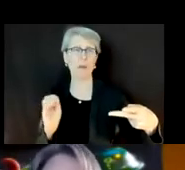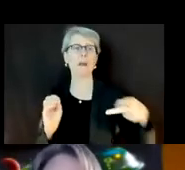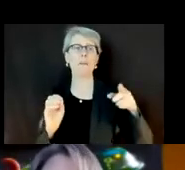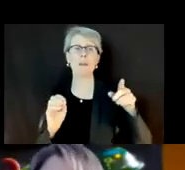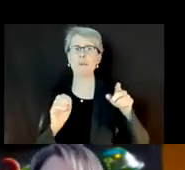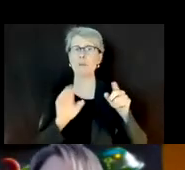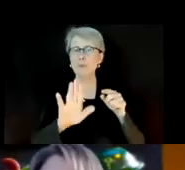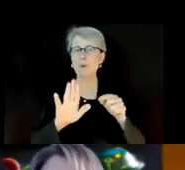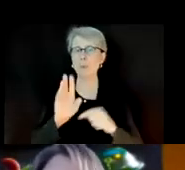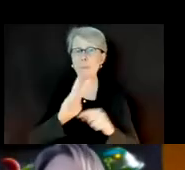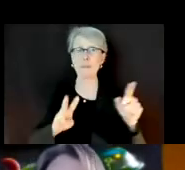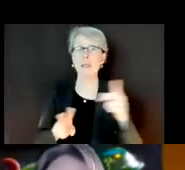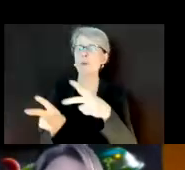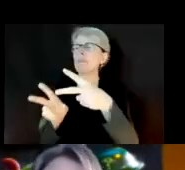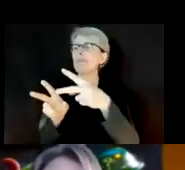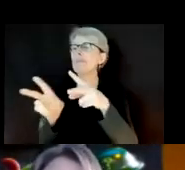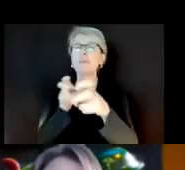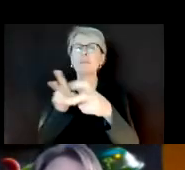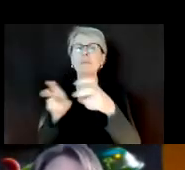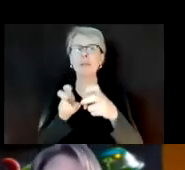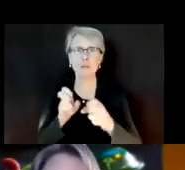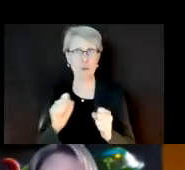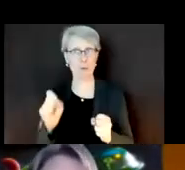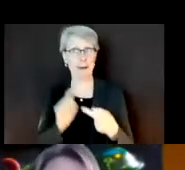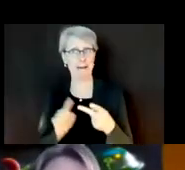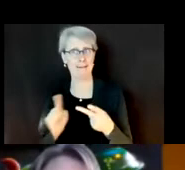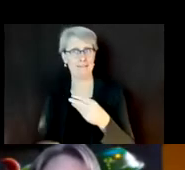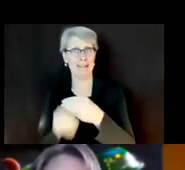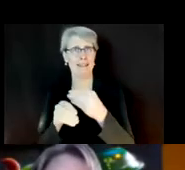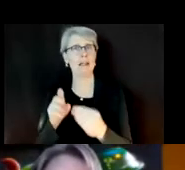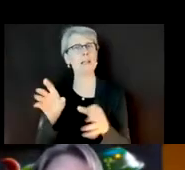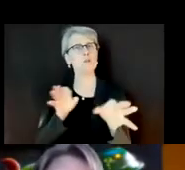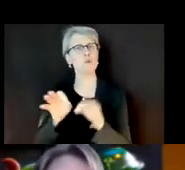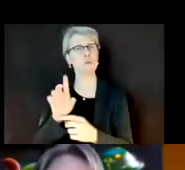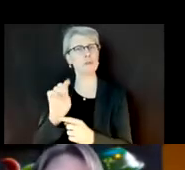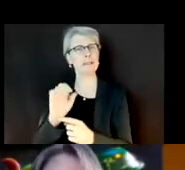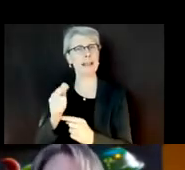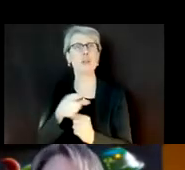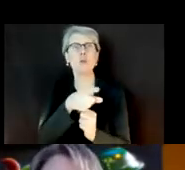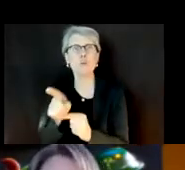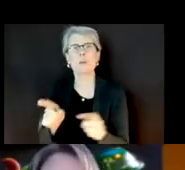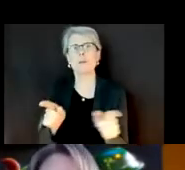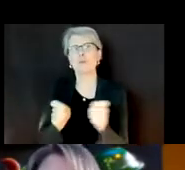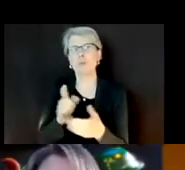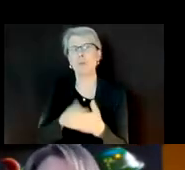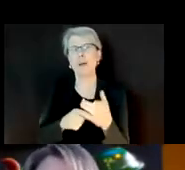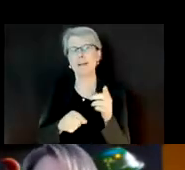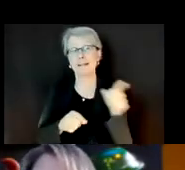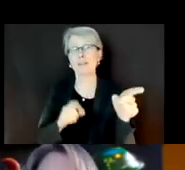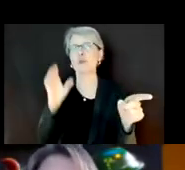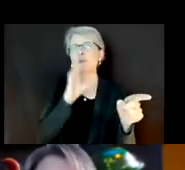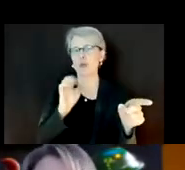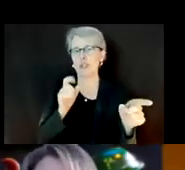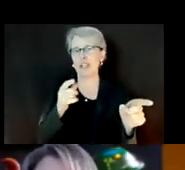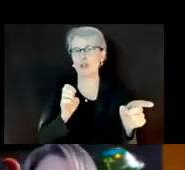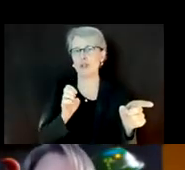website or web page. But if you have a description tag, you can kind of control what the search engine says about your page. So you need to make